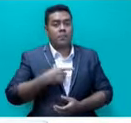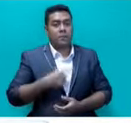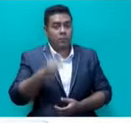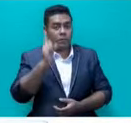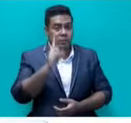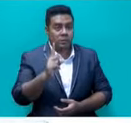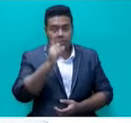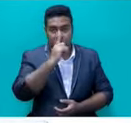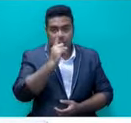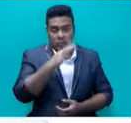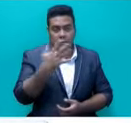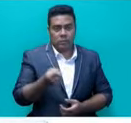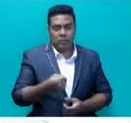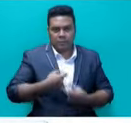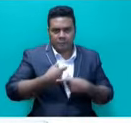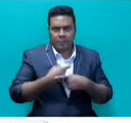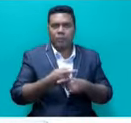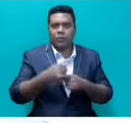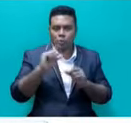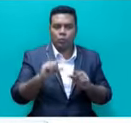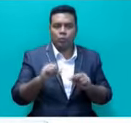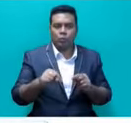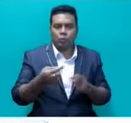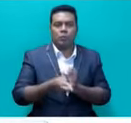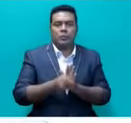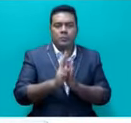people who have a proclivity for doing this.